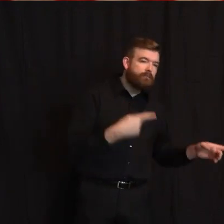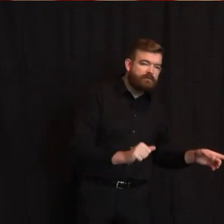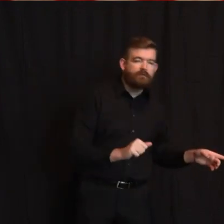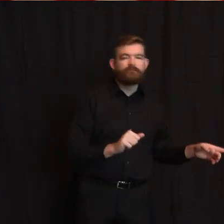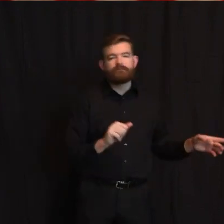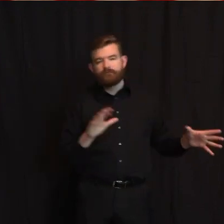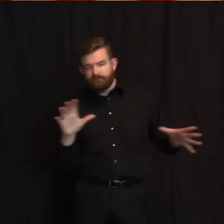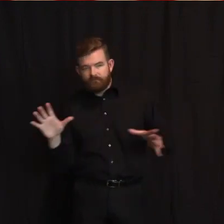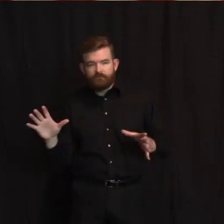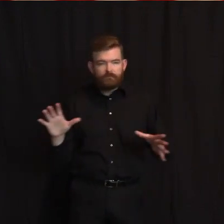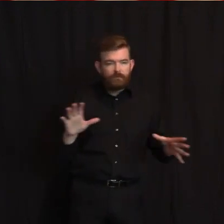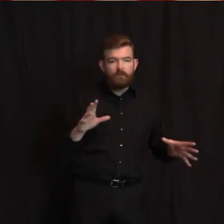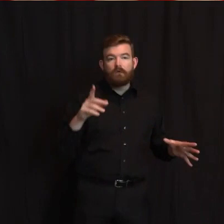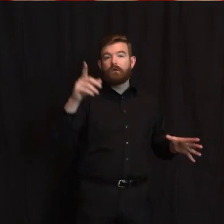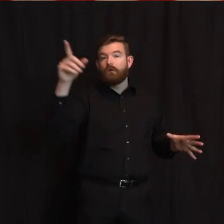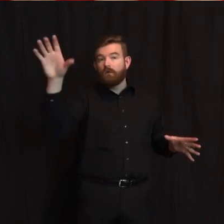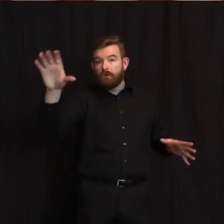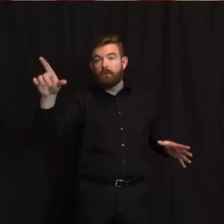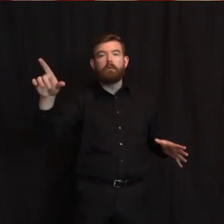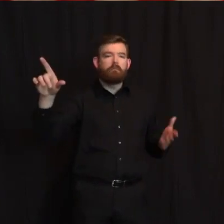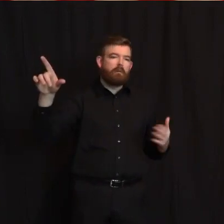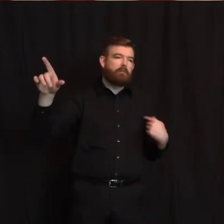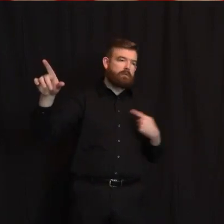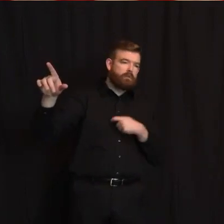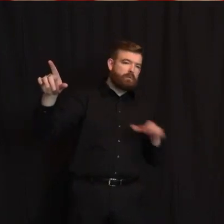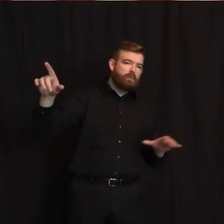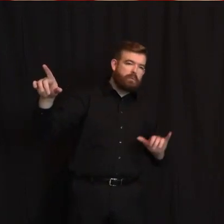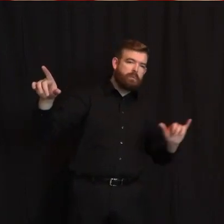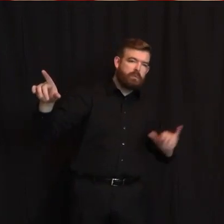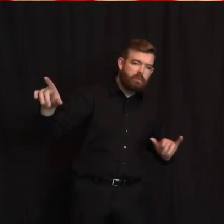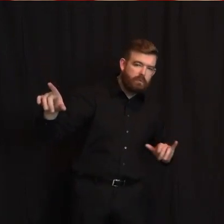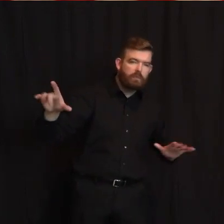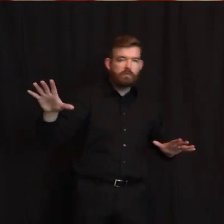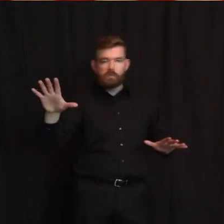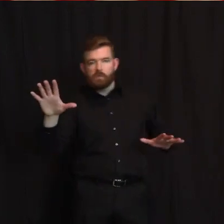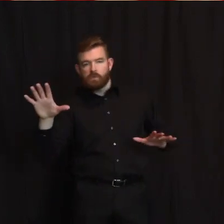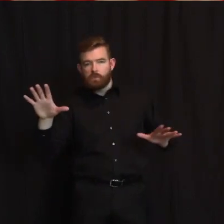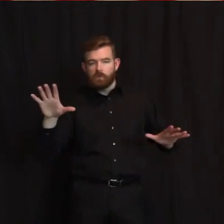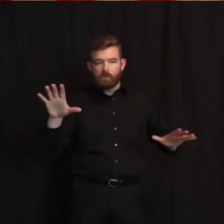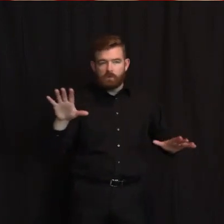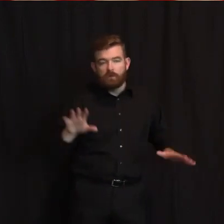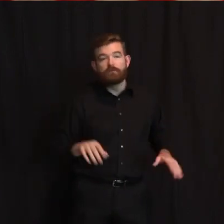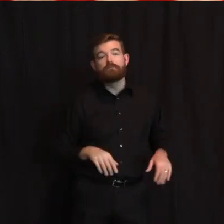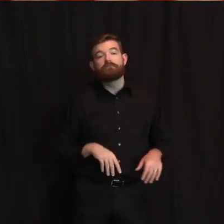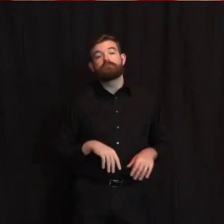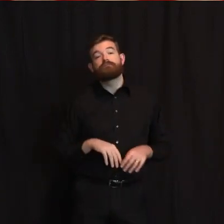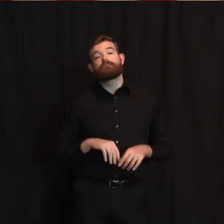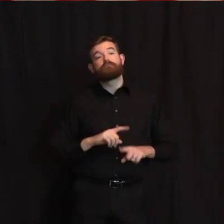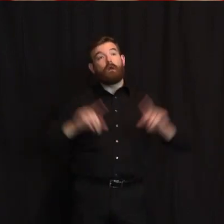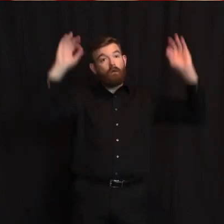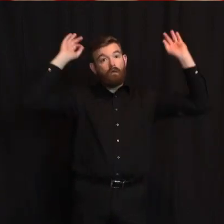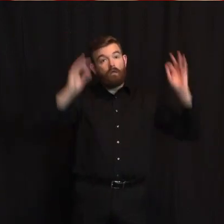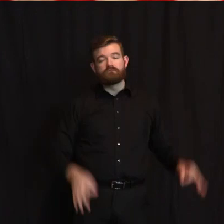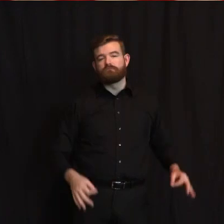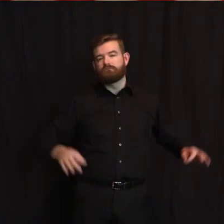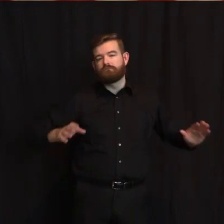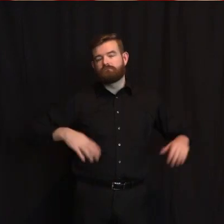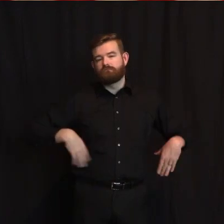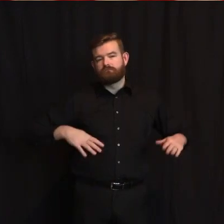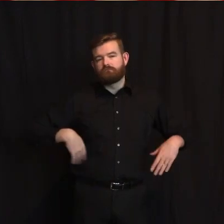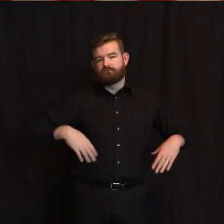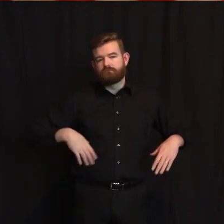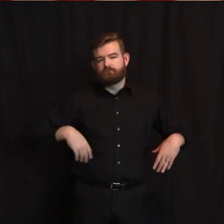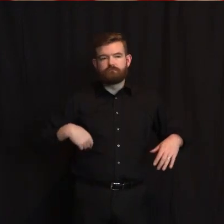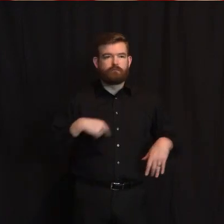that Governor Cuomo, I believe, referenced. But we've made no decisions on that. In fact, I've been lobbied hard today